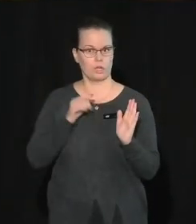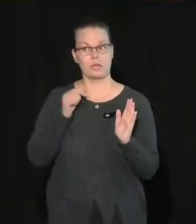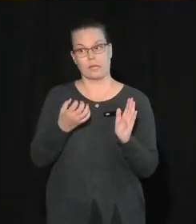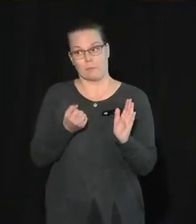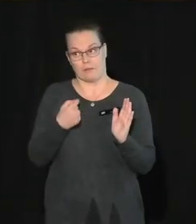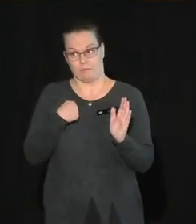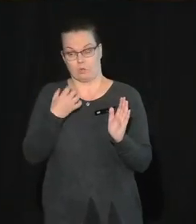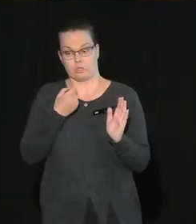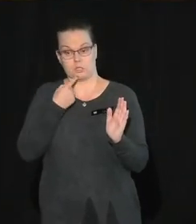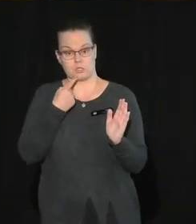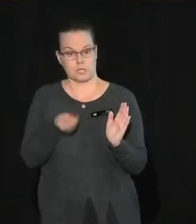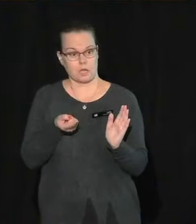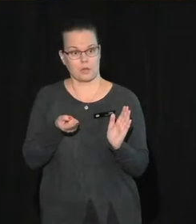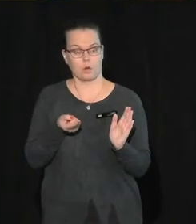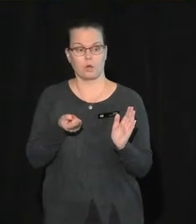say,